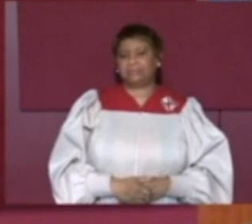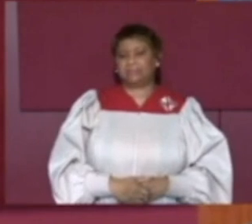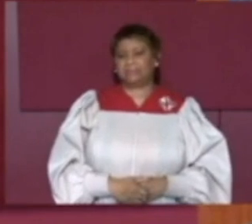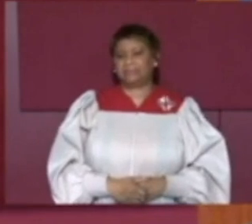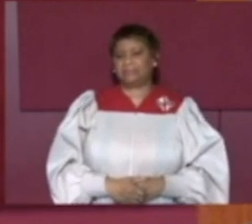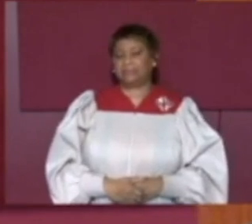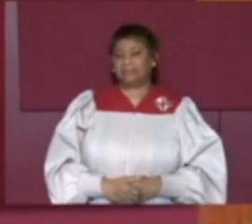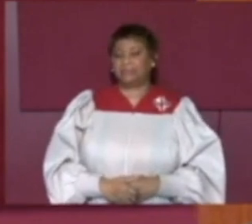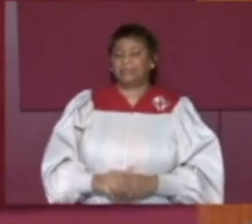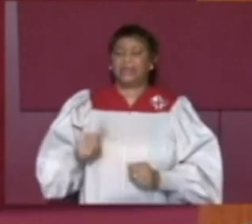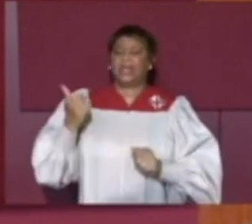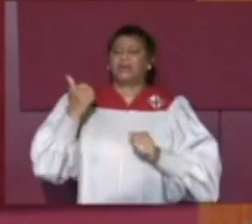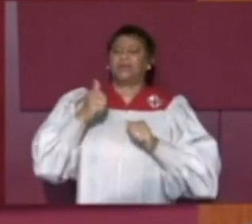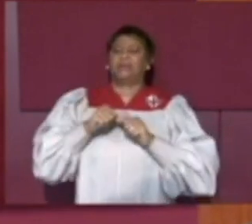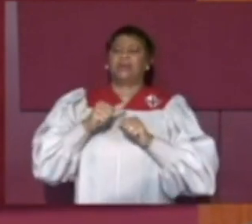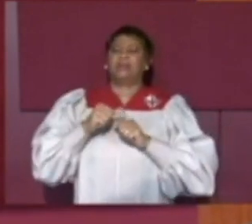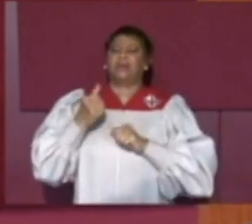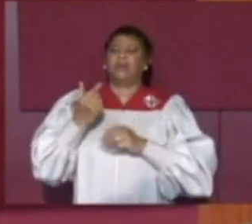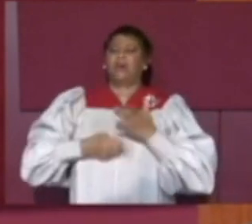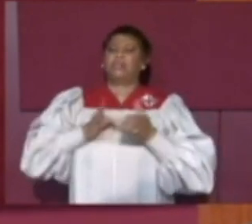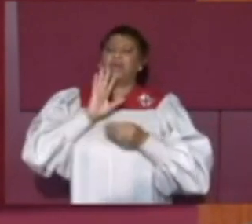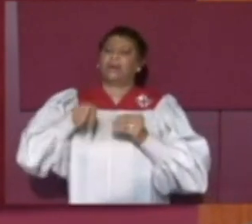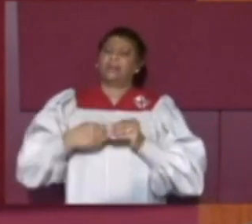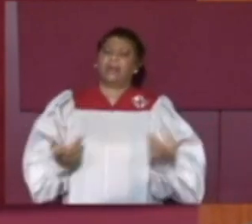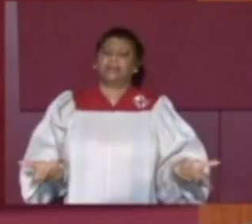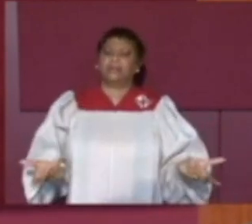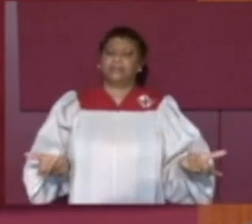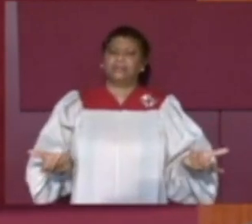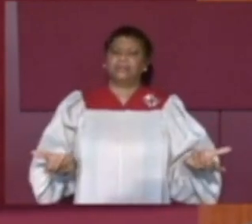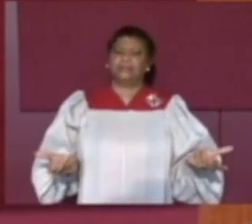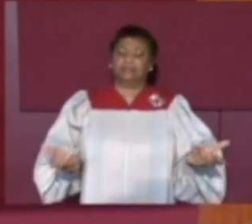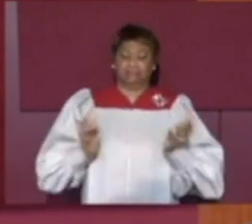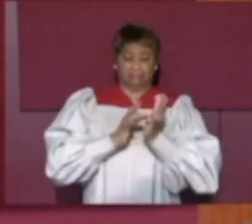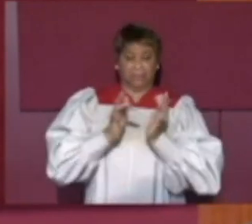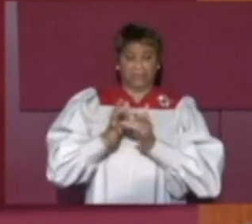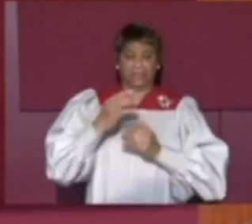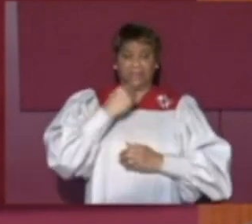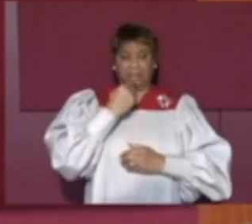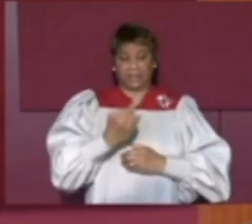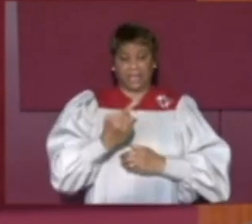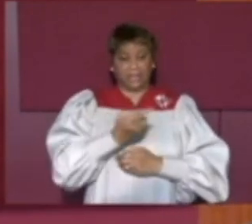Now, remember the context of this scripture, where